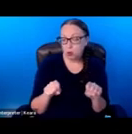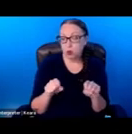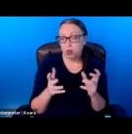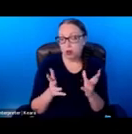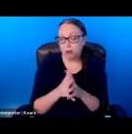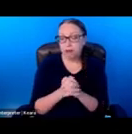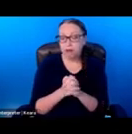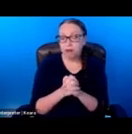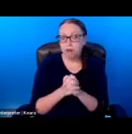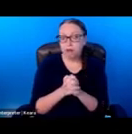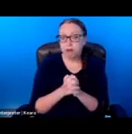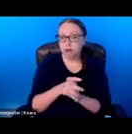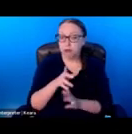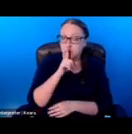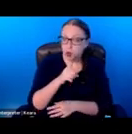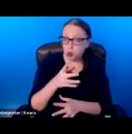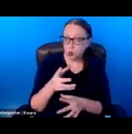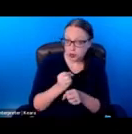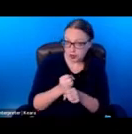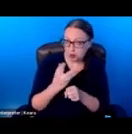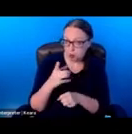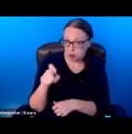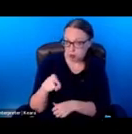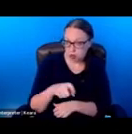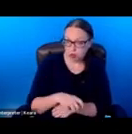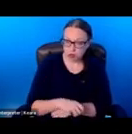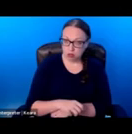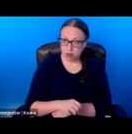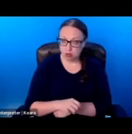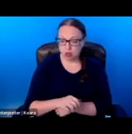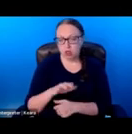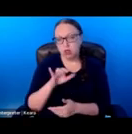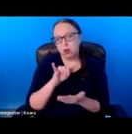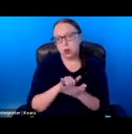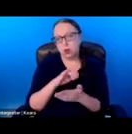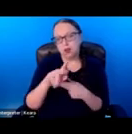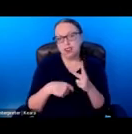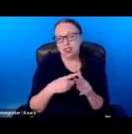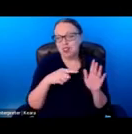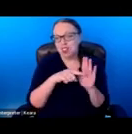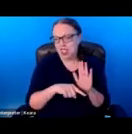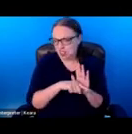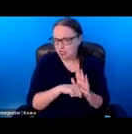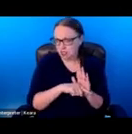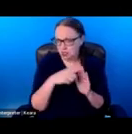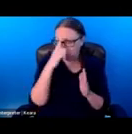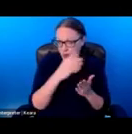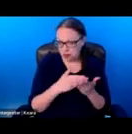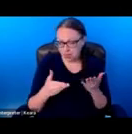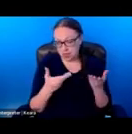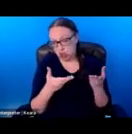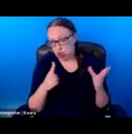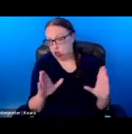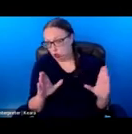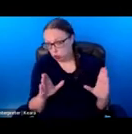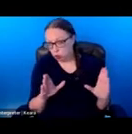to make sure that you're getting what you need. So those are kinds of the downsides of things in a general sense, but